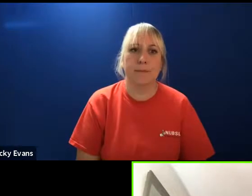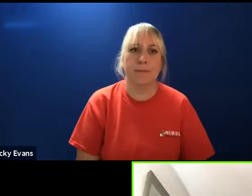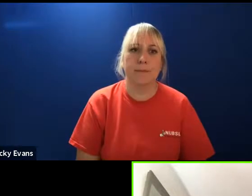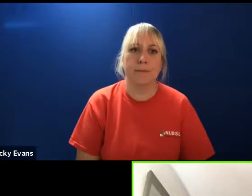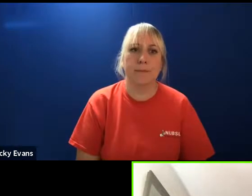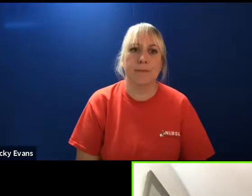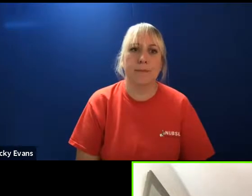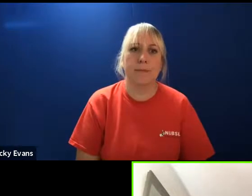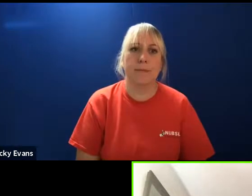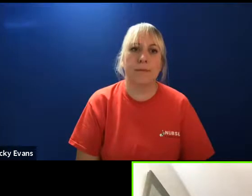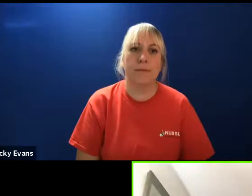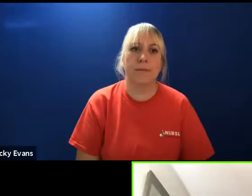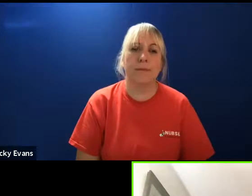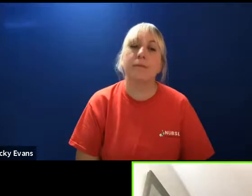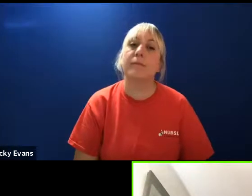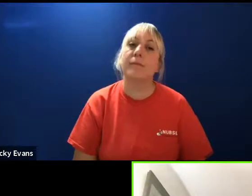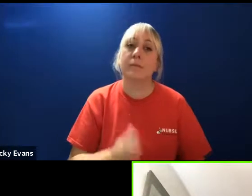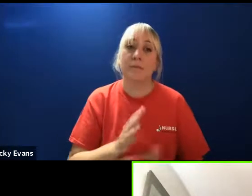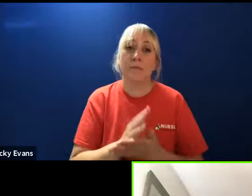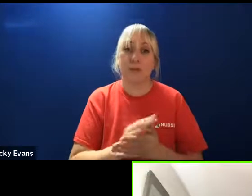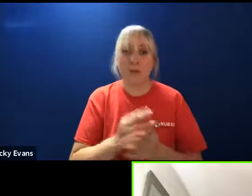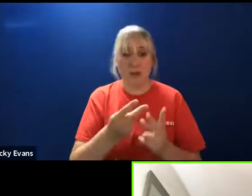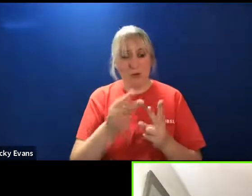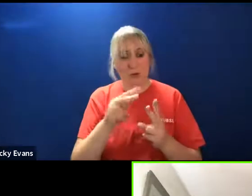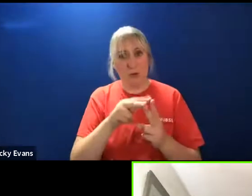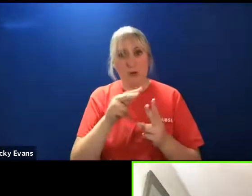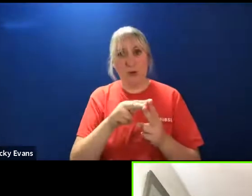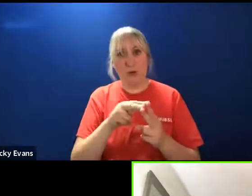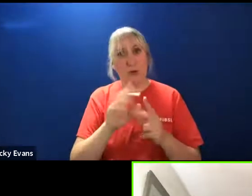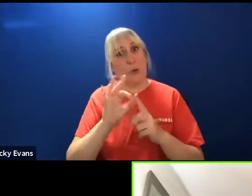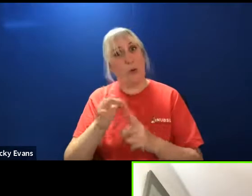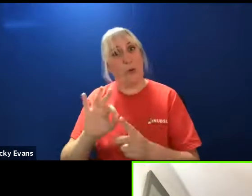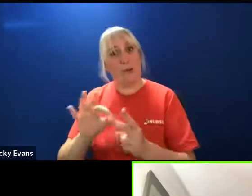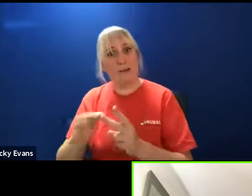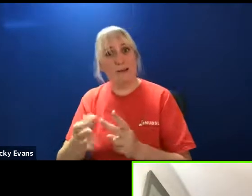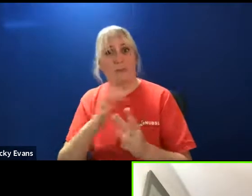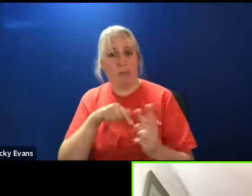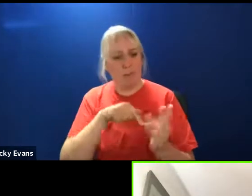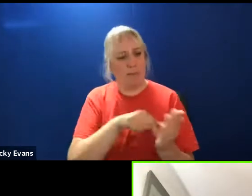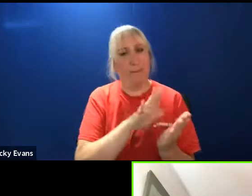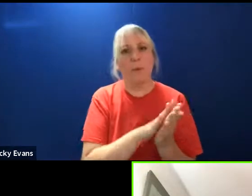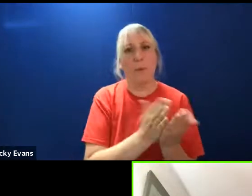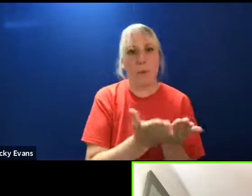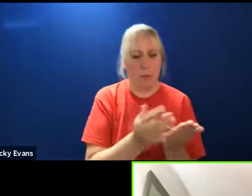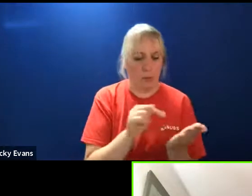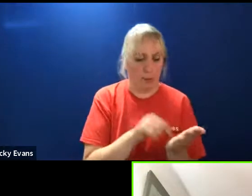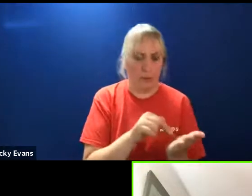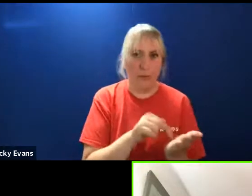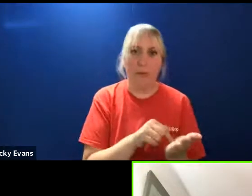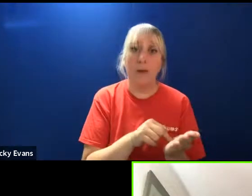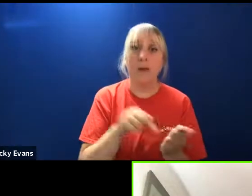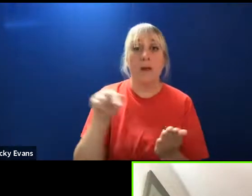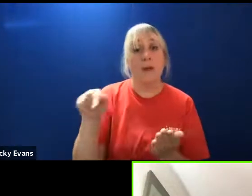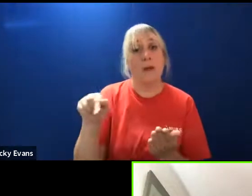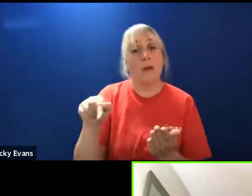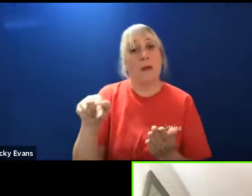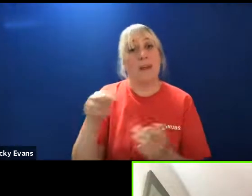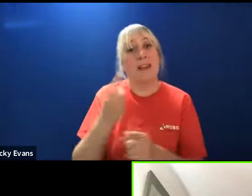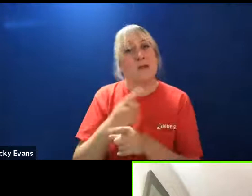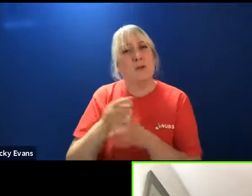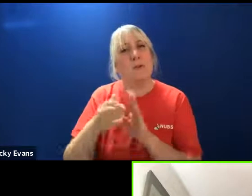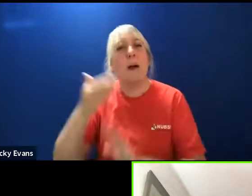draw out a couple of points. And Dr. Walter Rodney speaks of Black Cubans or Afro-Cubans